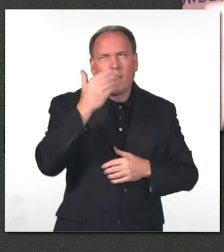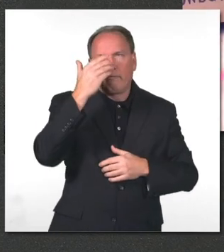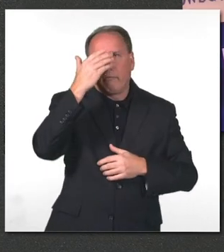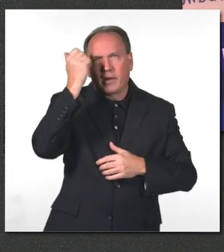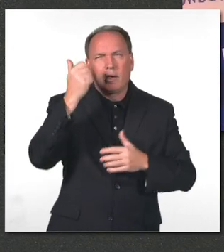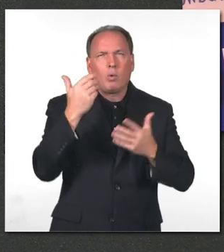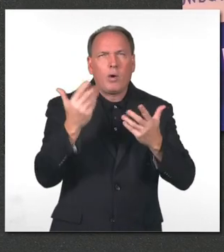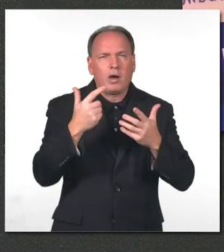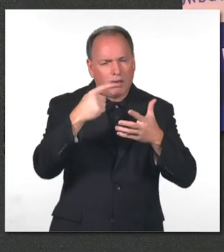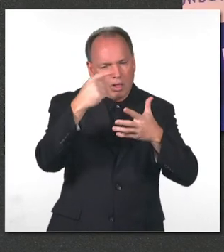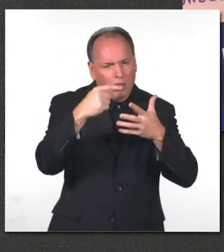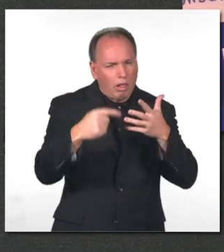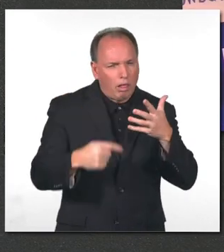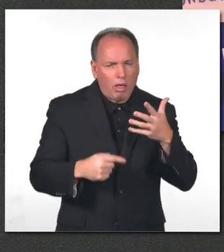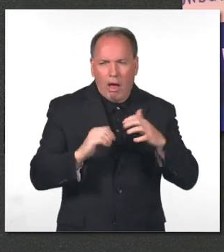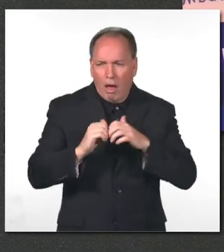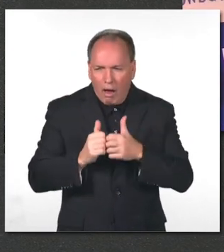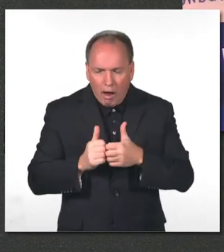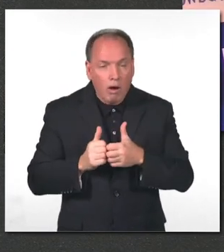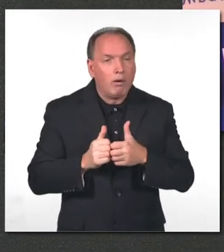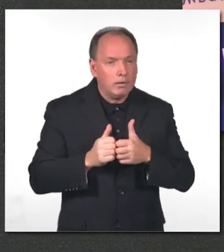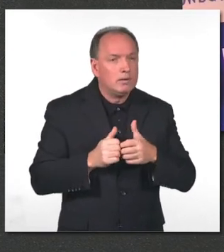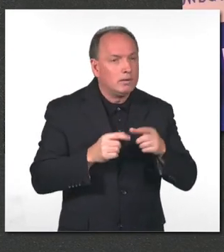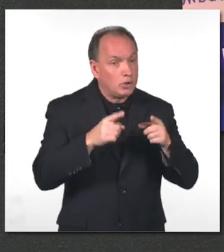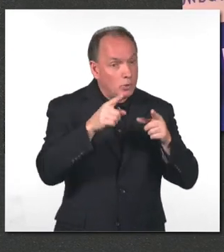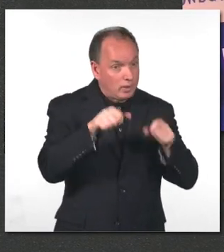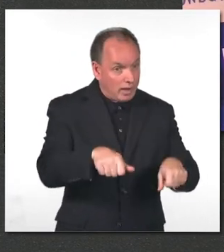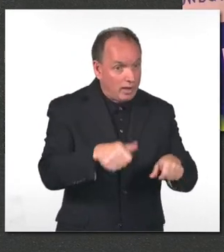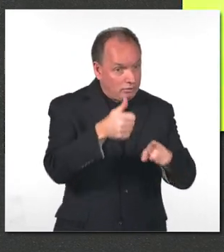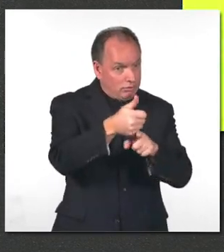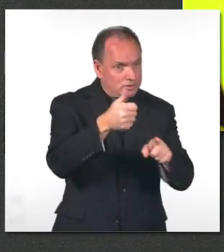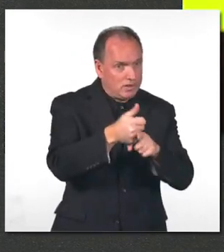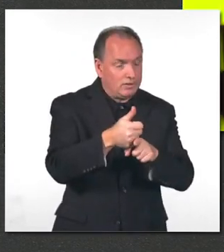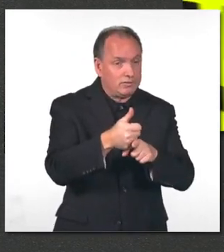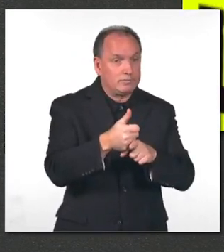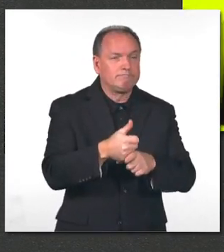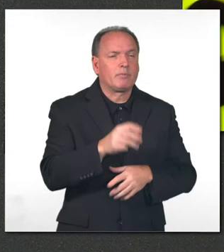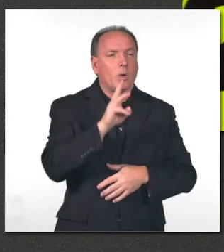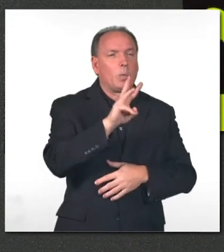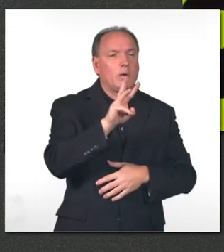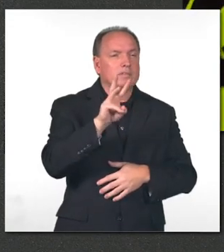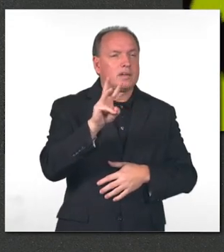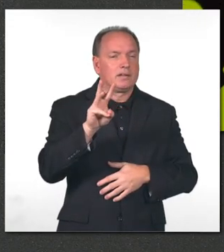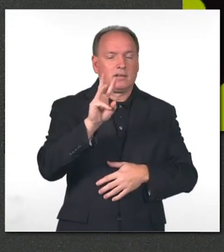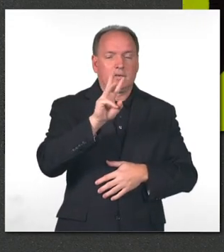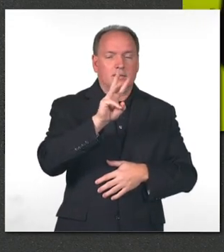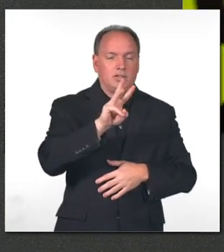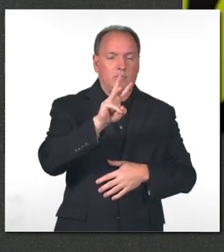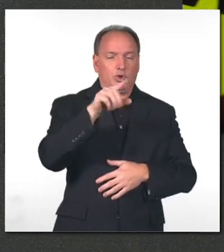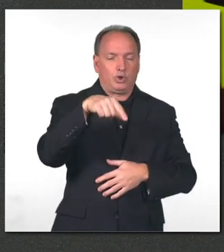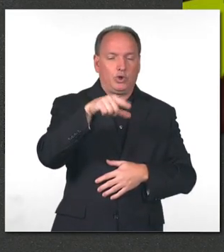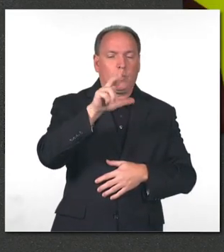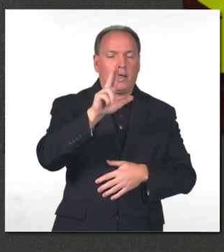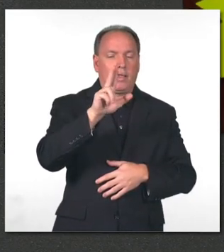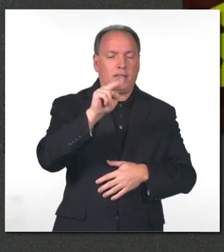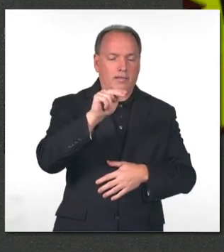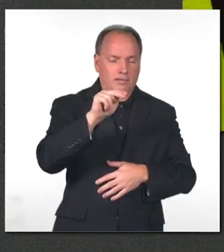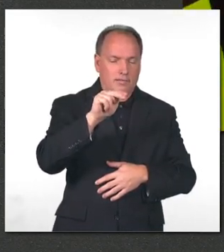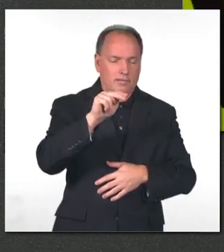quite remember how or what you need, feel free to log on to wqln